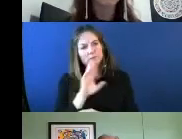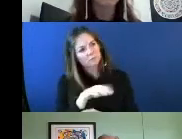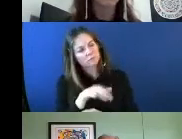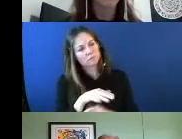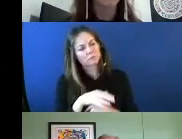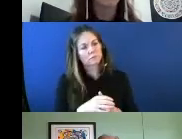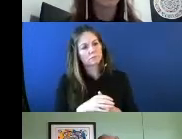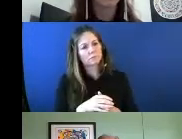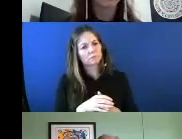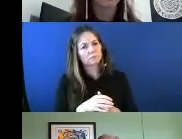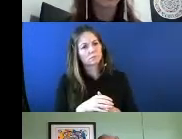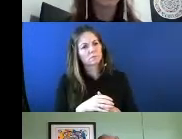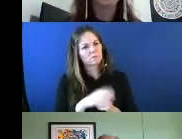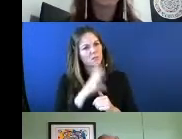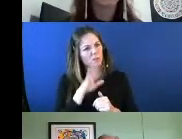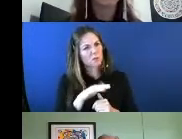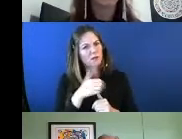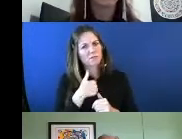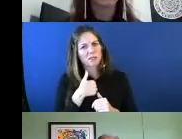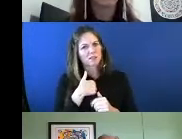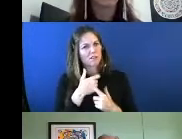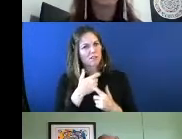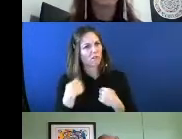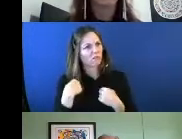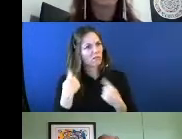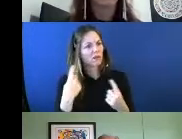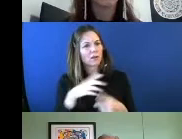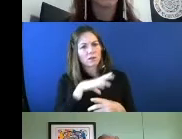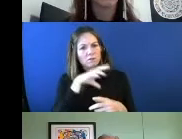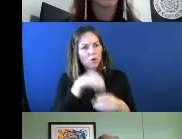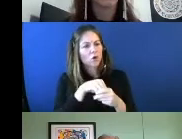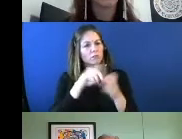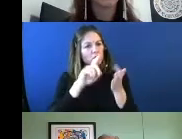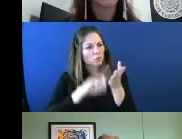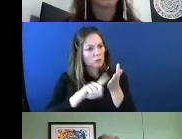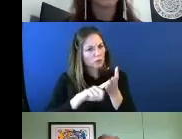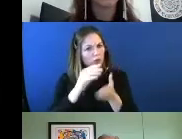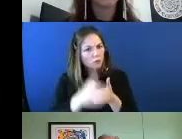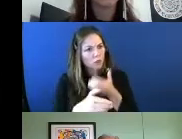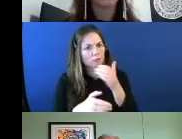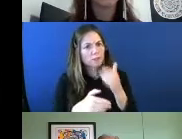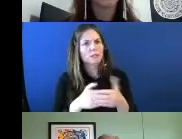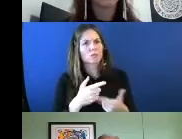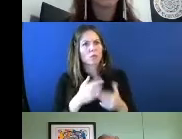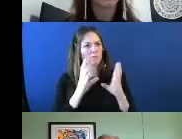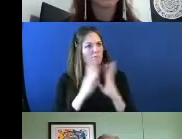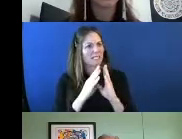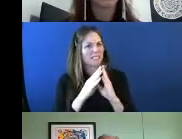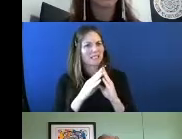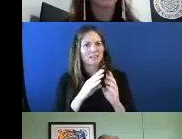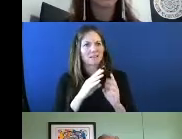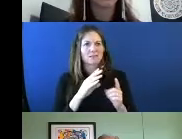that they had never been a part of a table and part of a research process where they truly felt